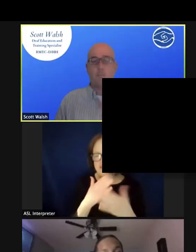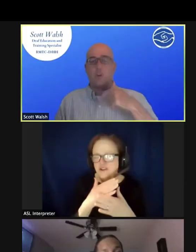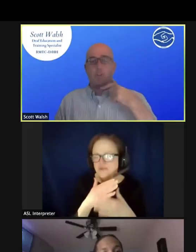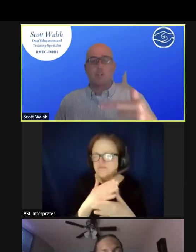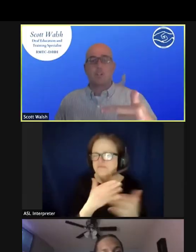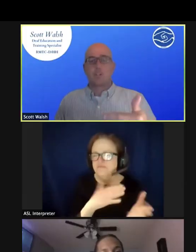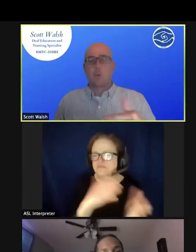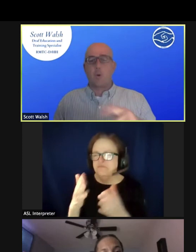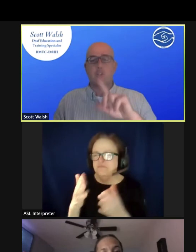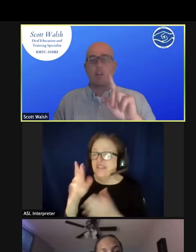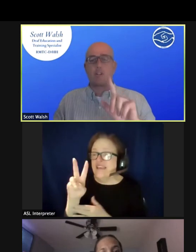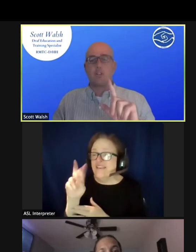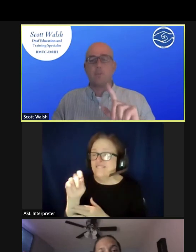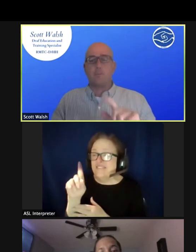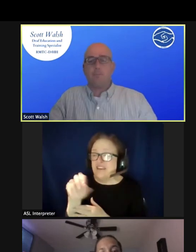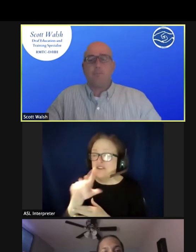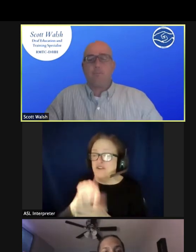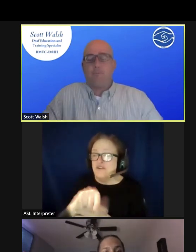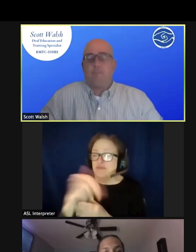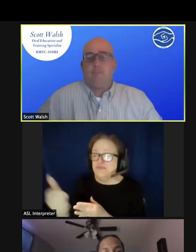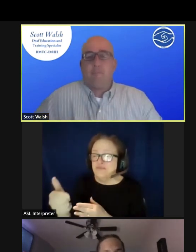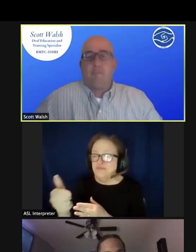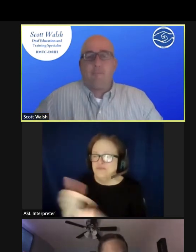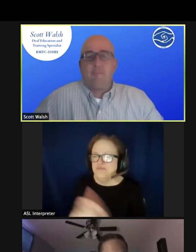I'm going to transition the question onto you.